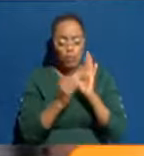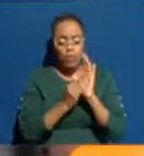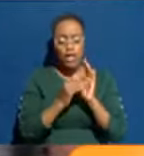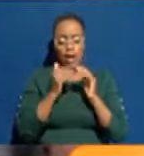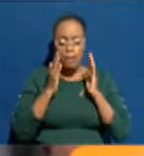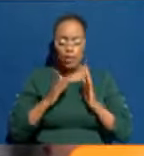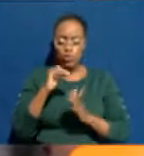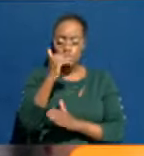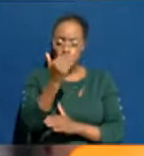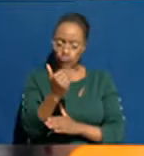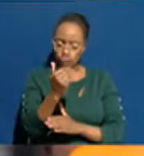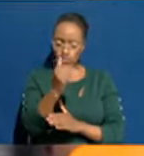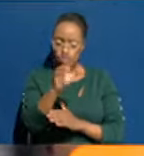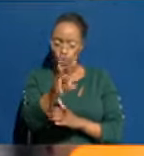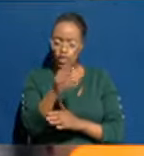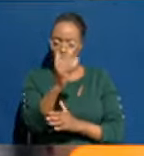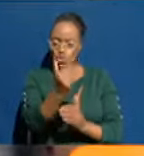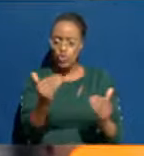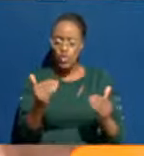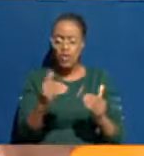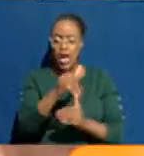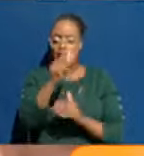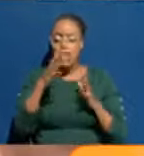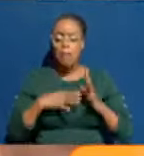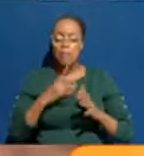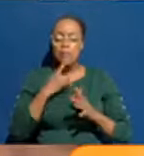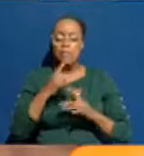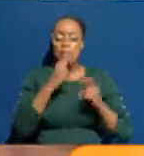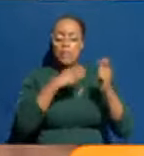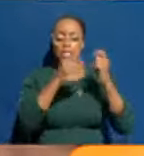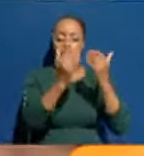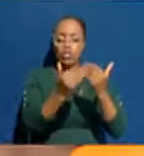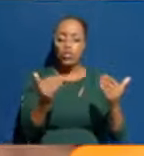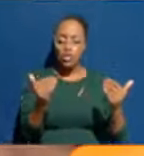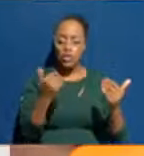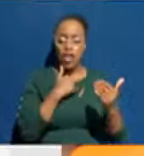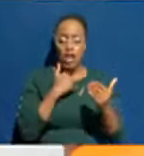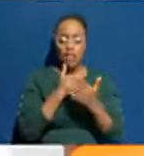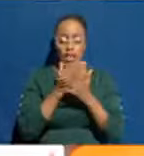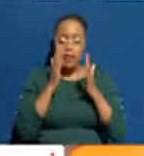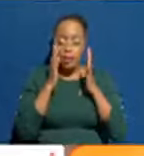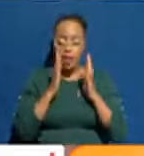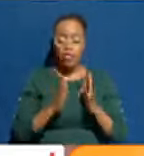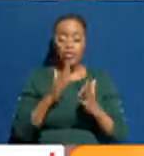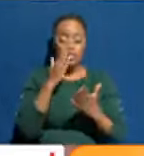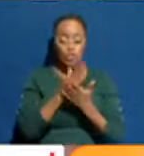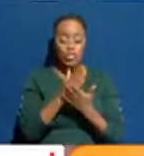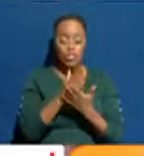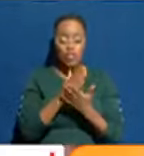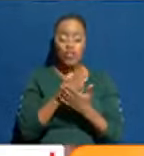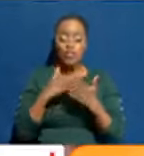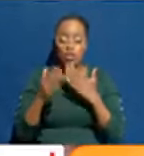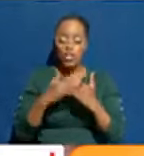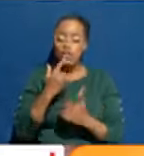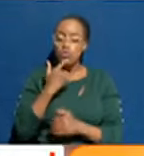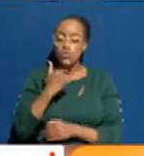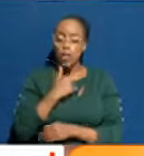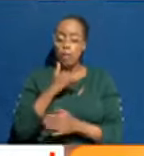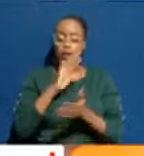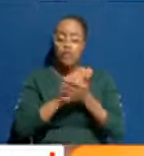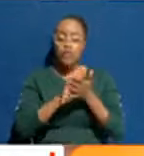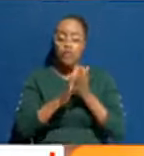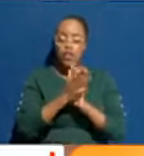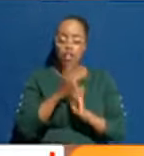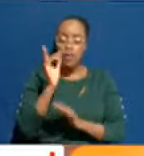child stealer. Some people say I'm a child trafficker. He has no scobos with anybody. In fact, from what he has shared with me, he has forgiven